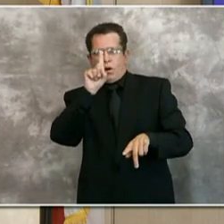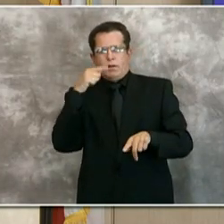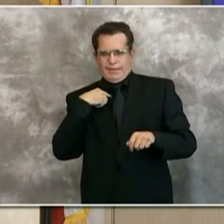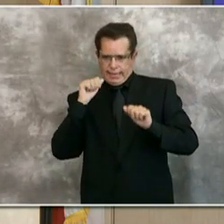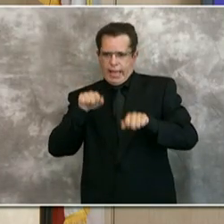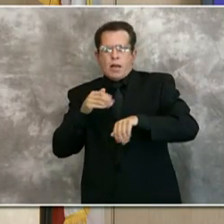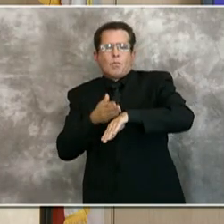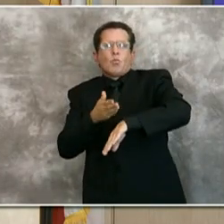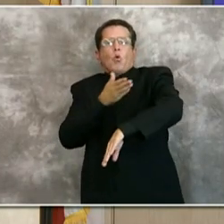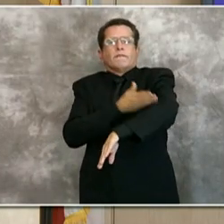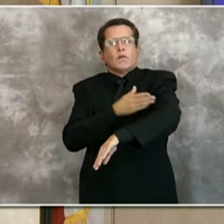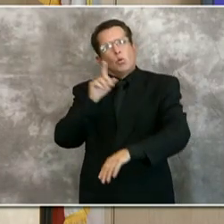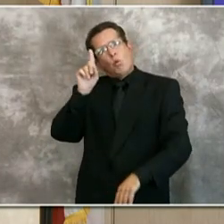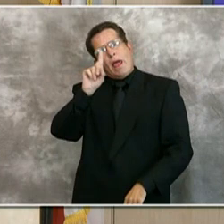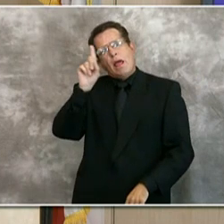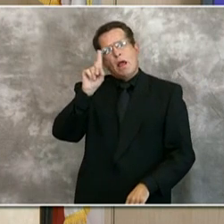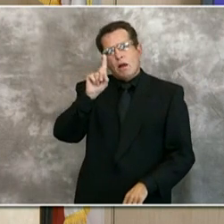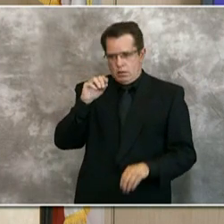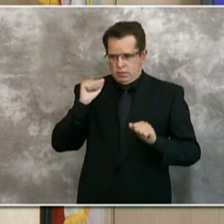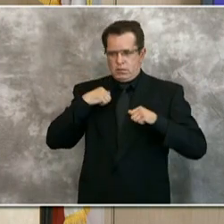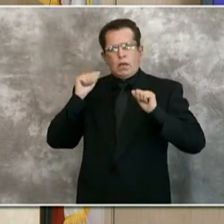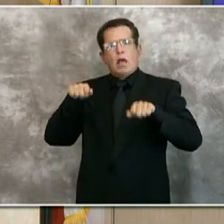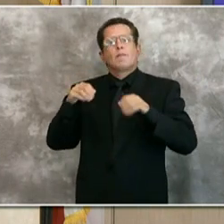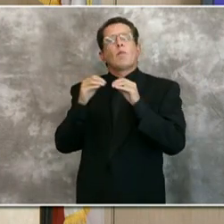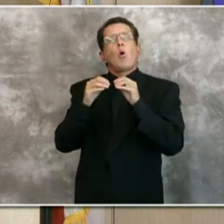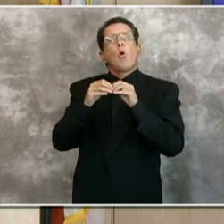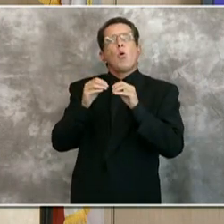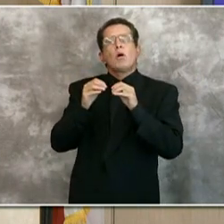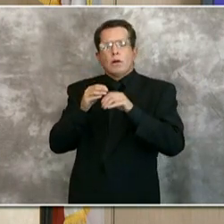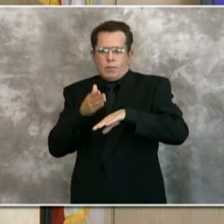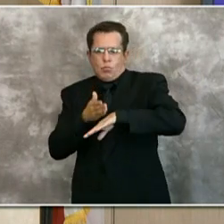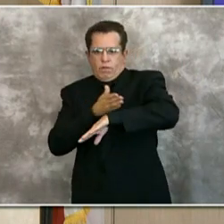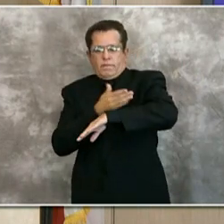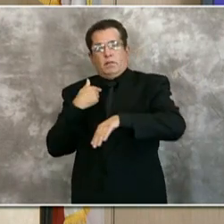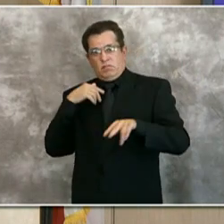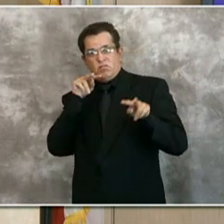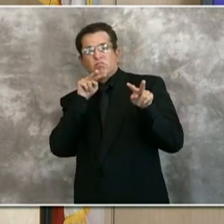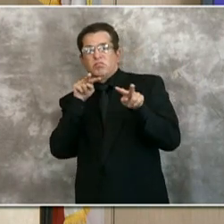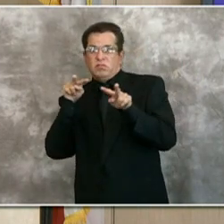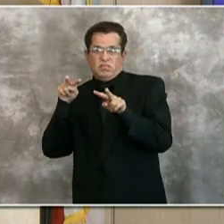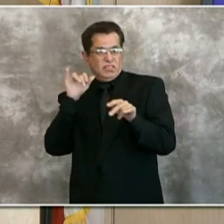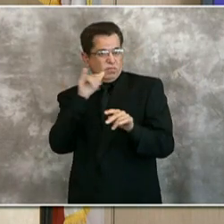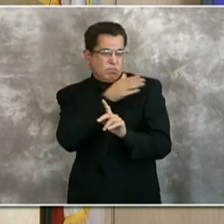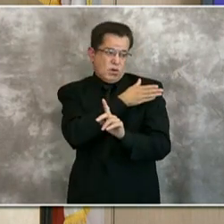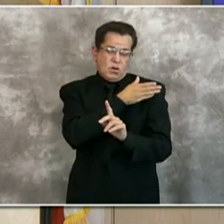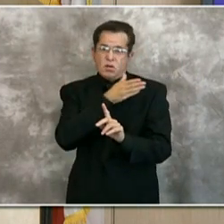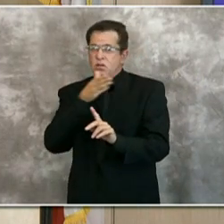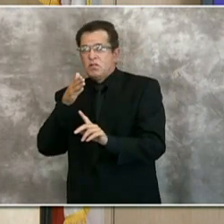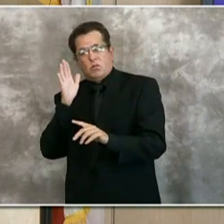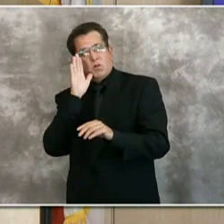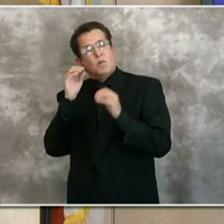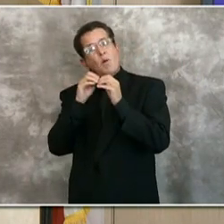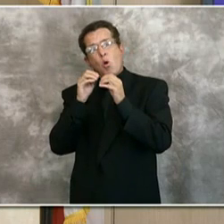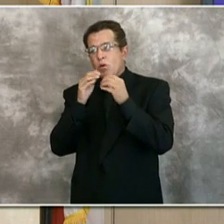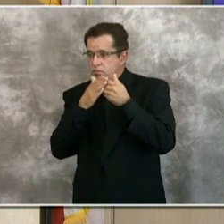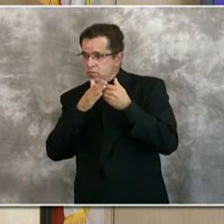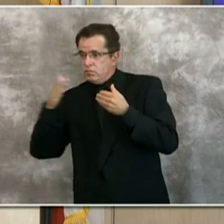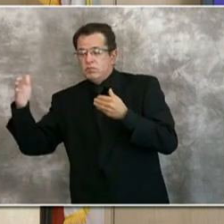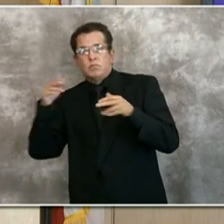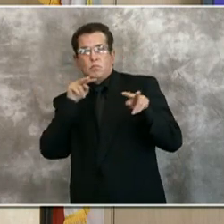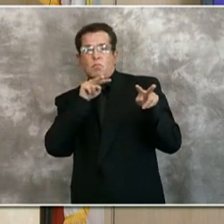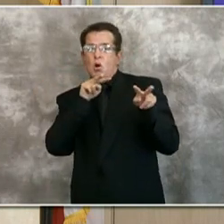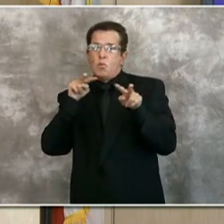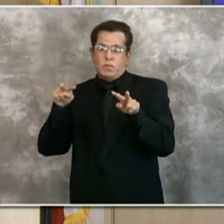improve and do more, and we will continue to do that as we have from the outset. We know that the overarching aim